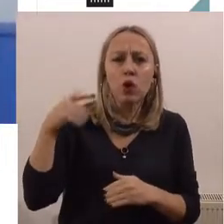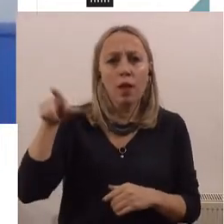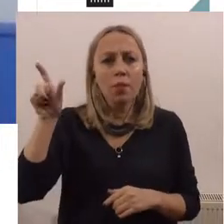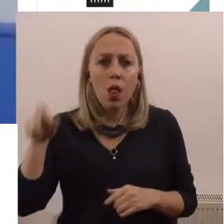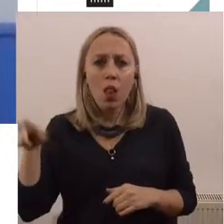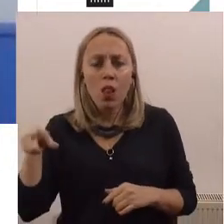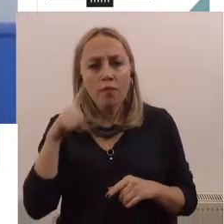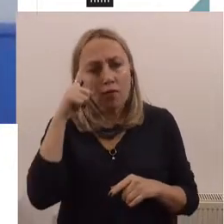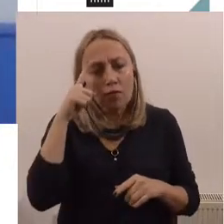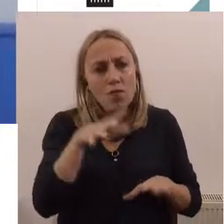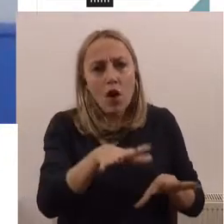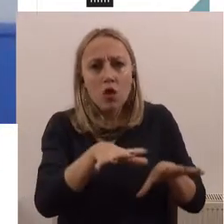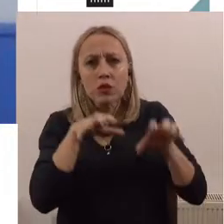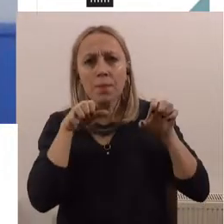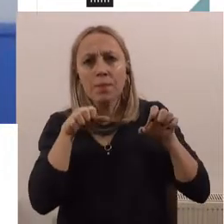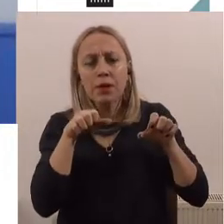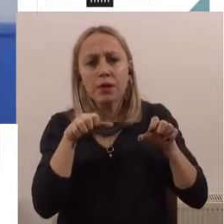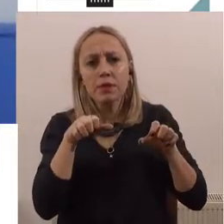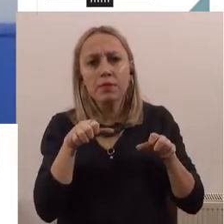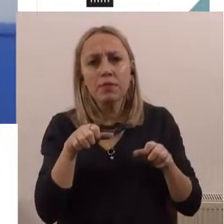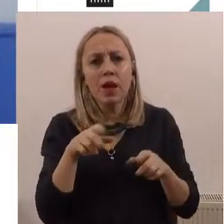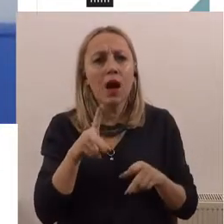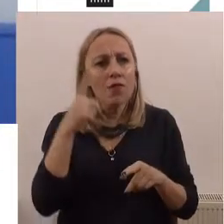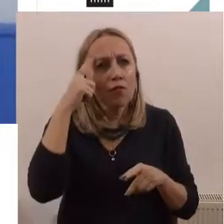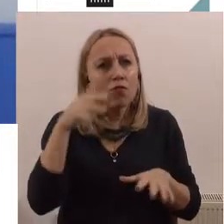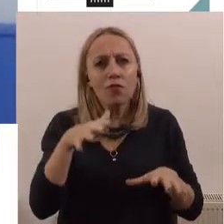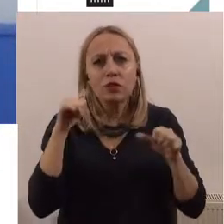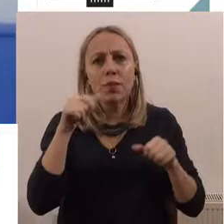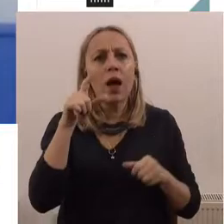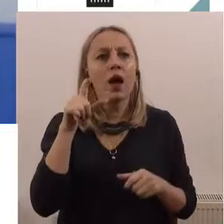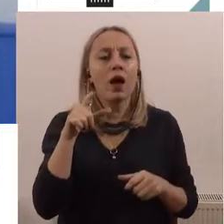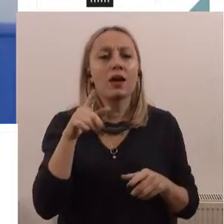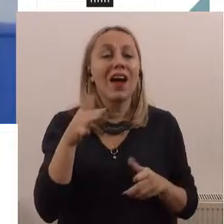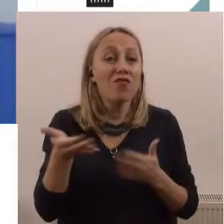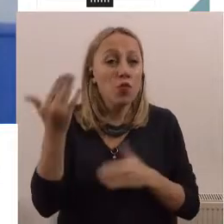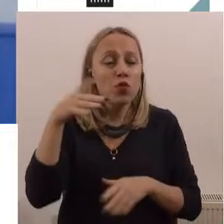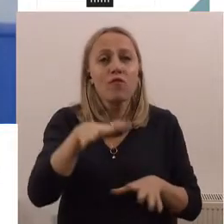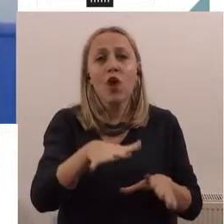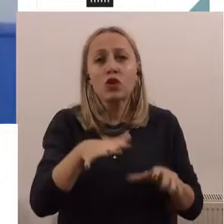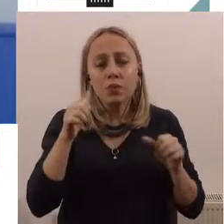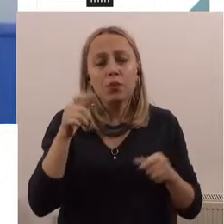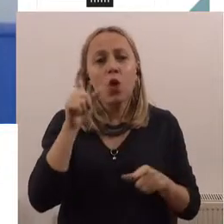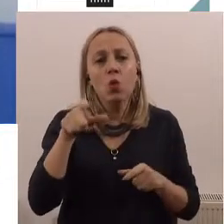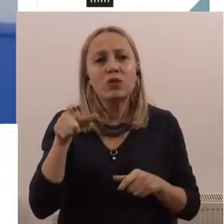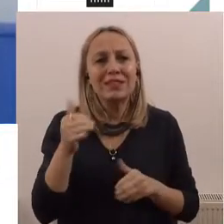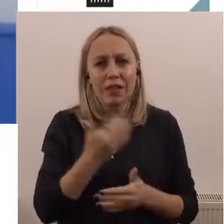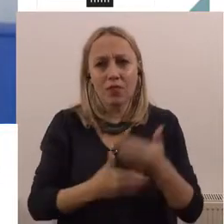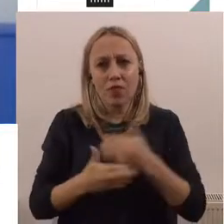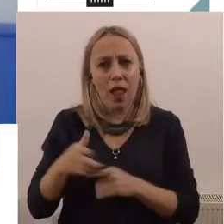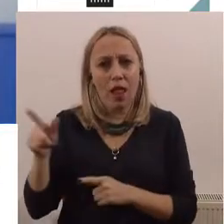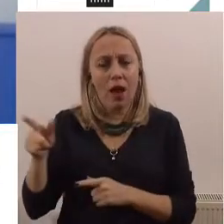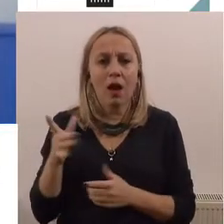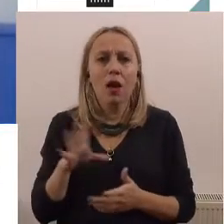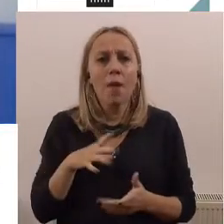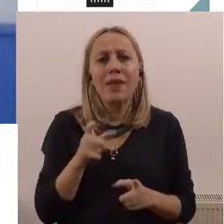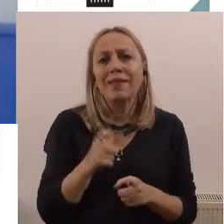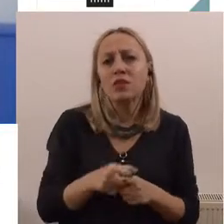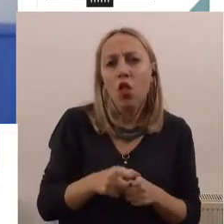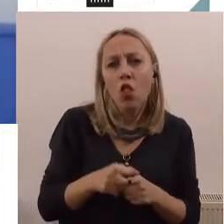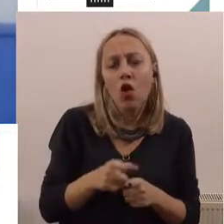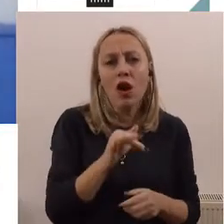how we were looking at that time at people with a disability, and also what were our labels, the terminology,